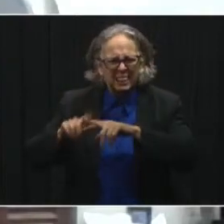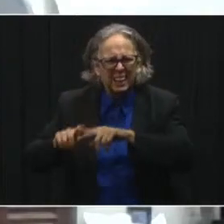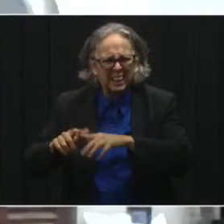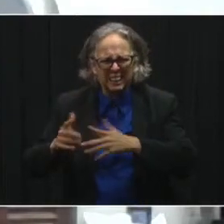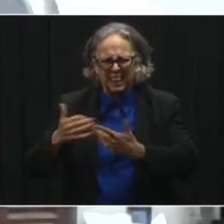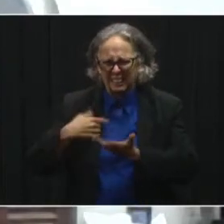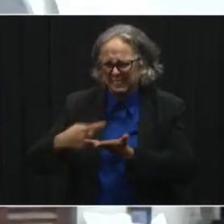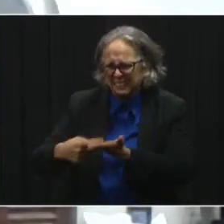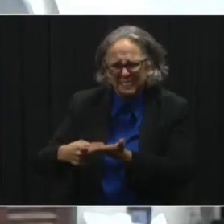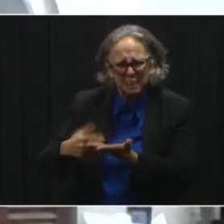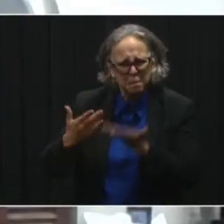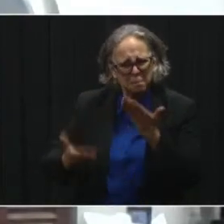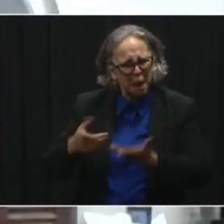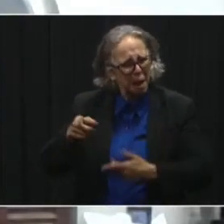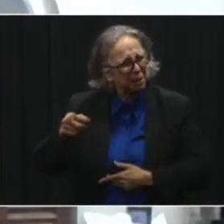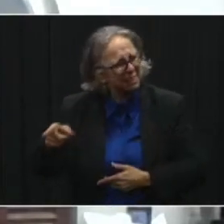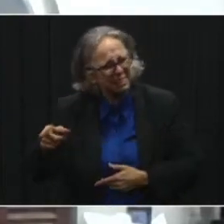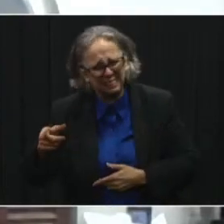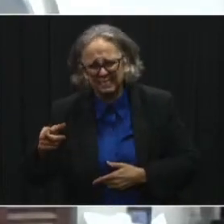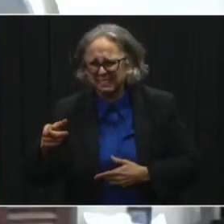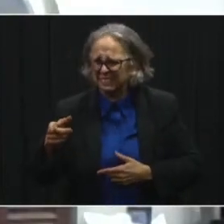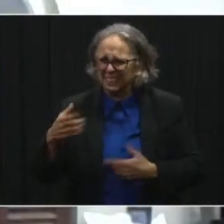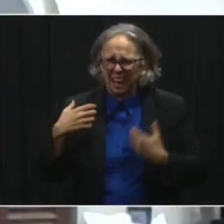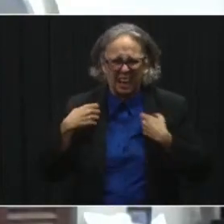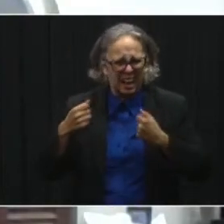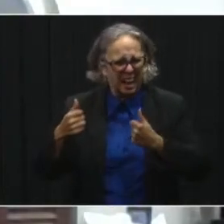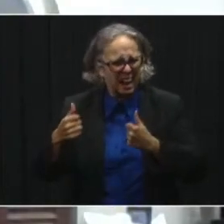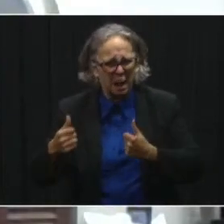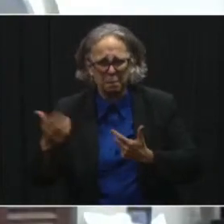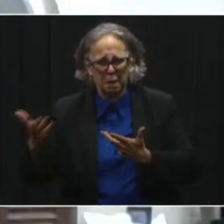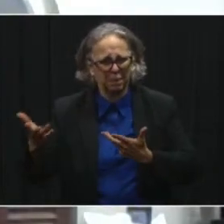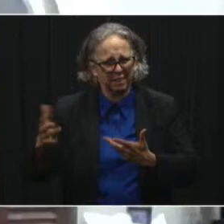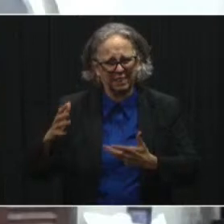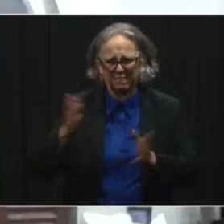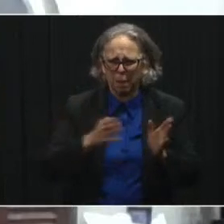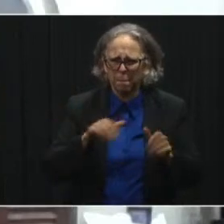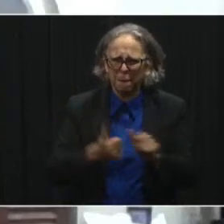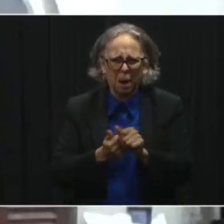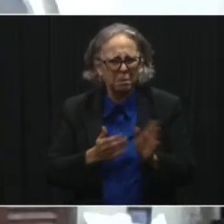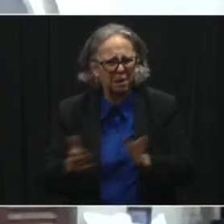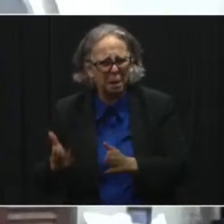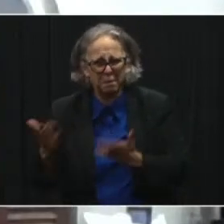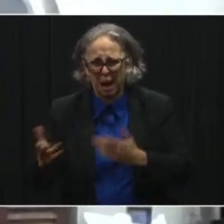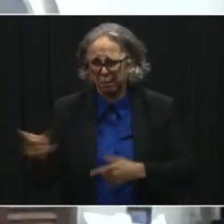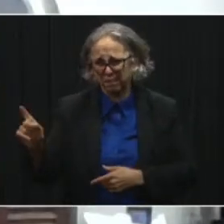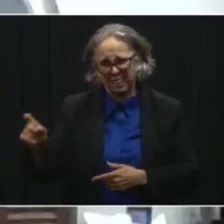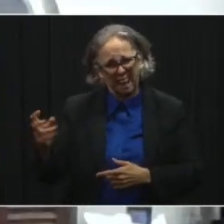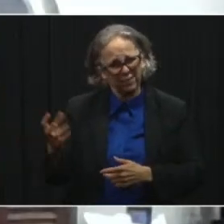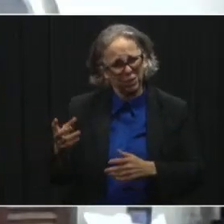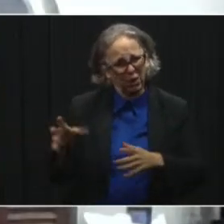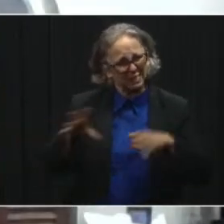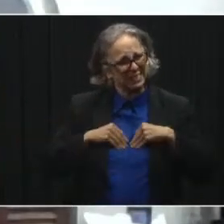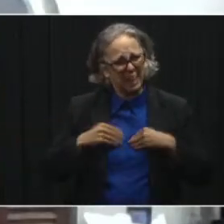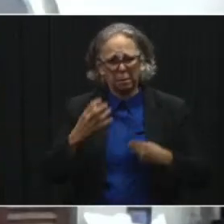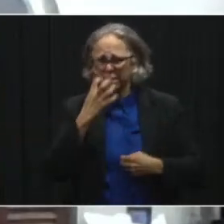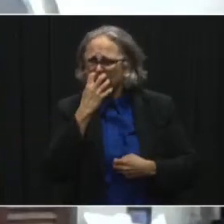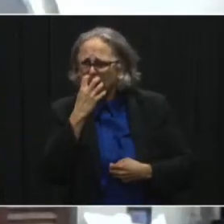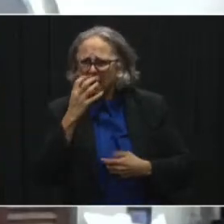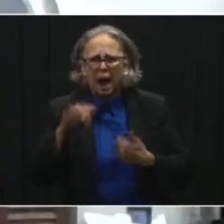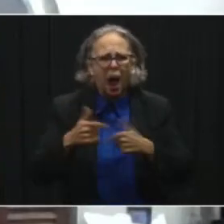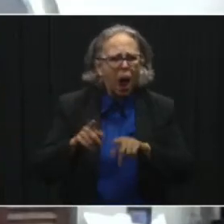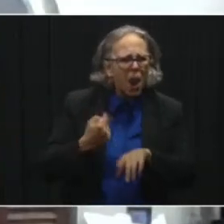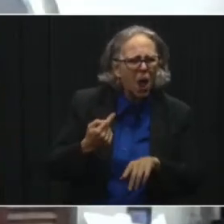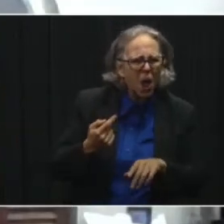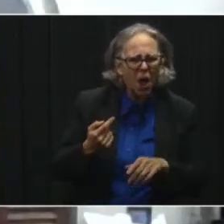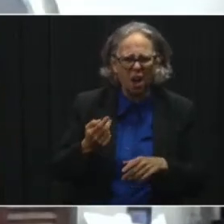about, you know, what's our plan B? Do you want to be on the ventilator? How far should we take this with you? You know, those are tough choices for